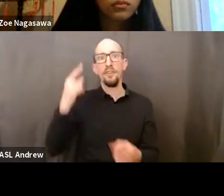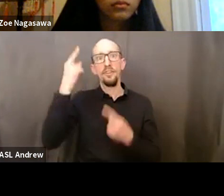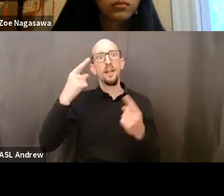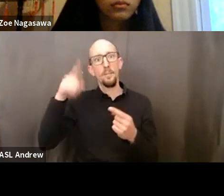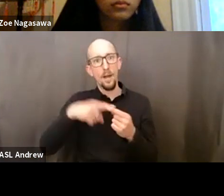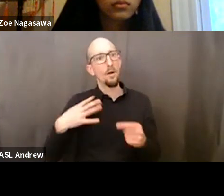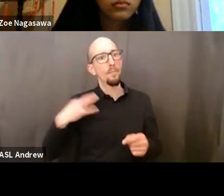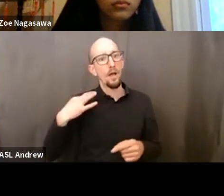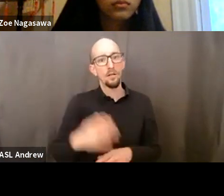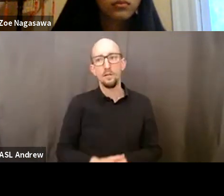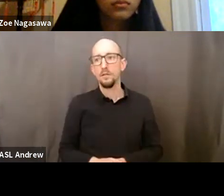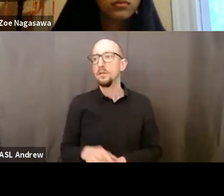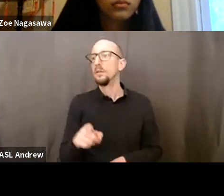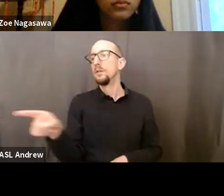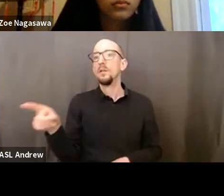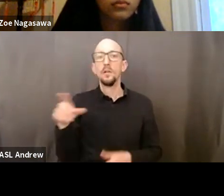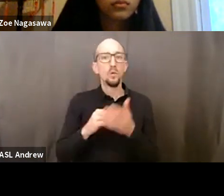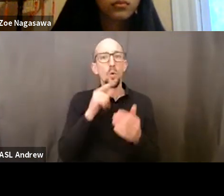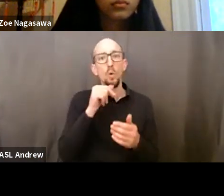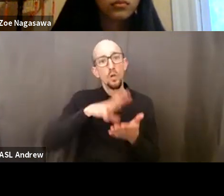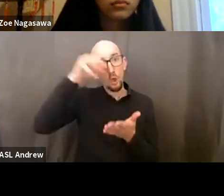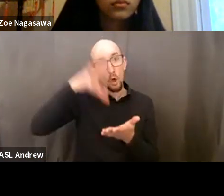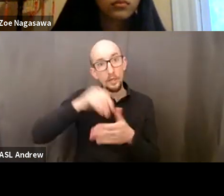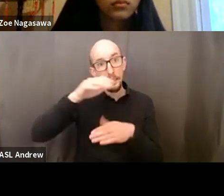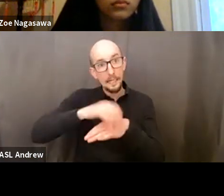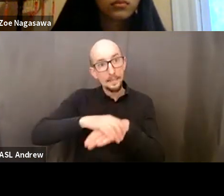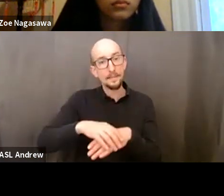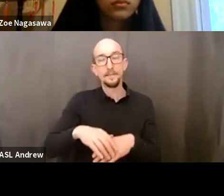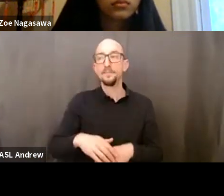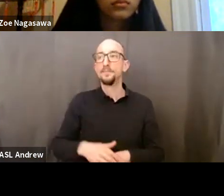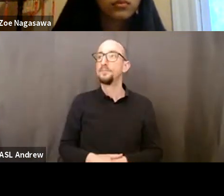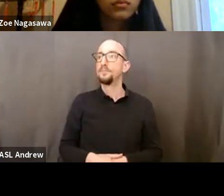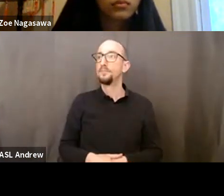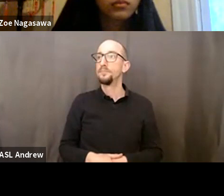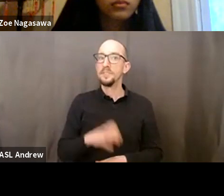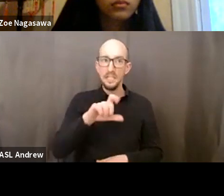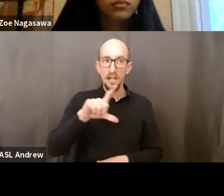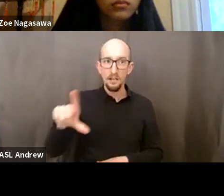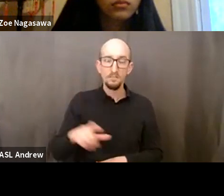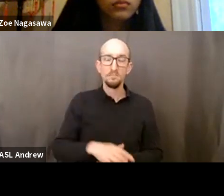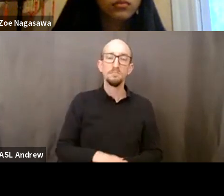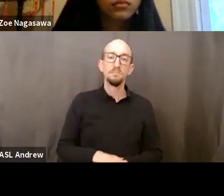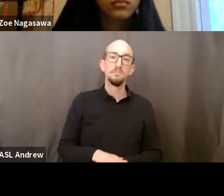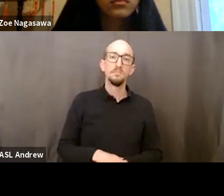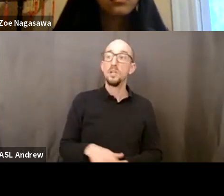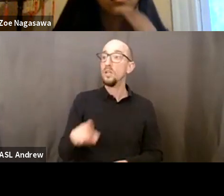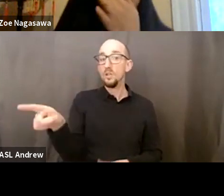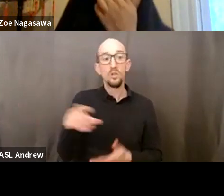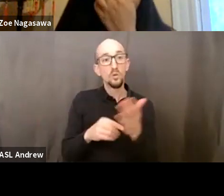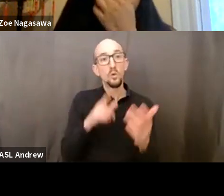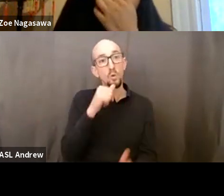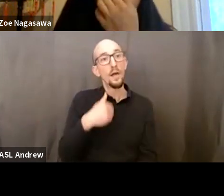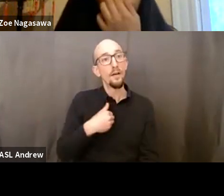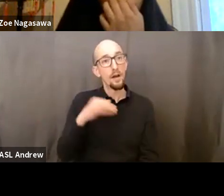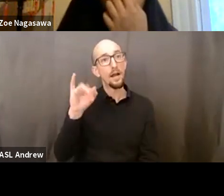English language learners, students with IEPs. We've put the burden on the